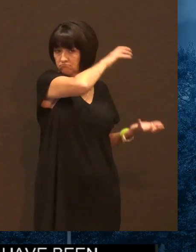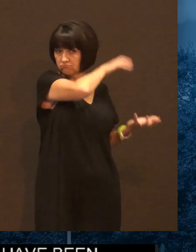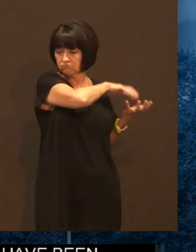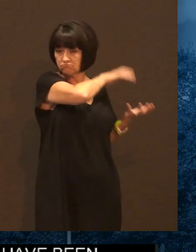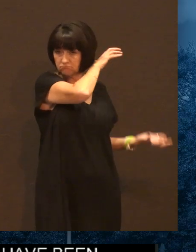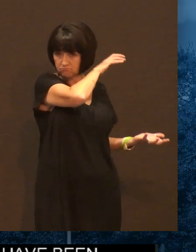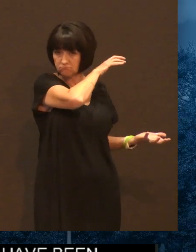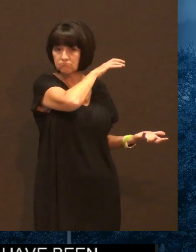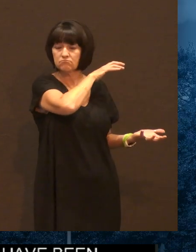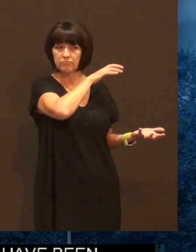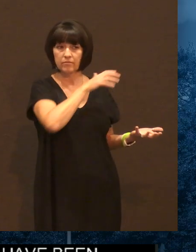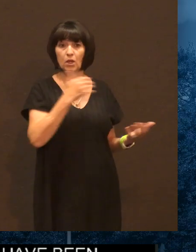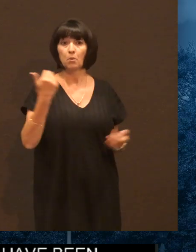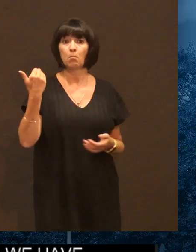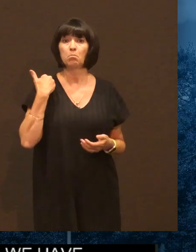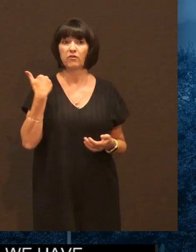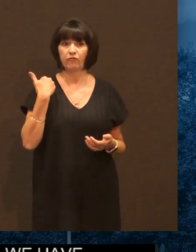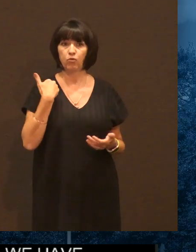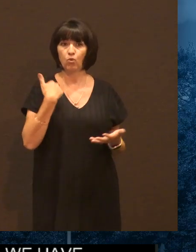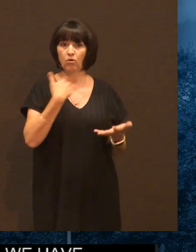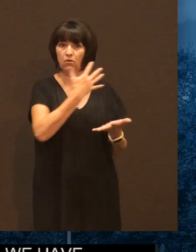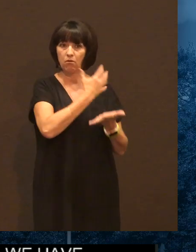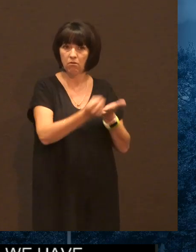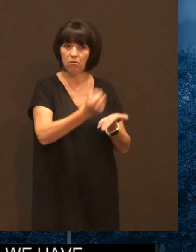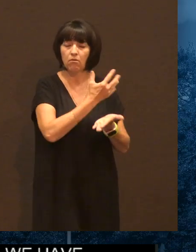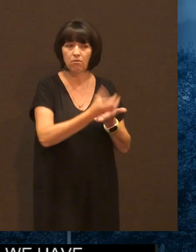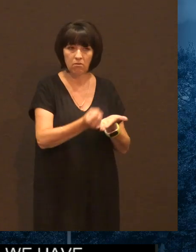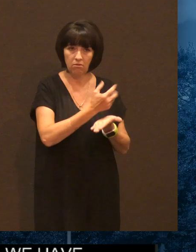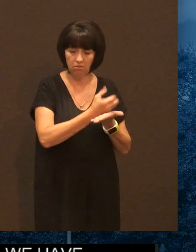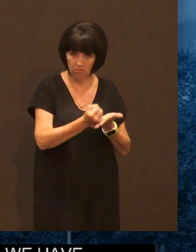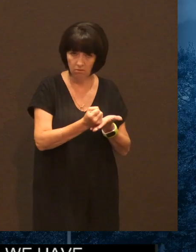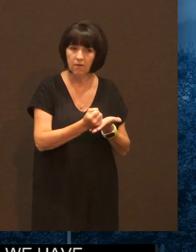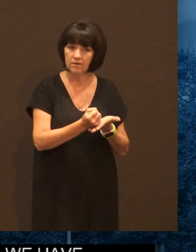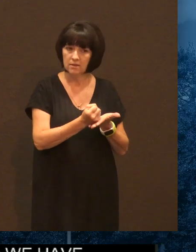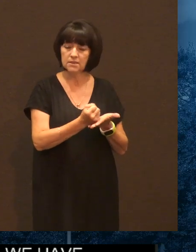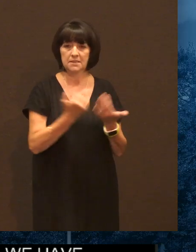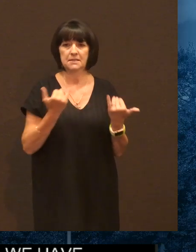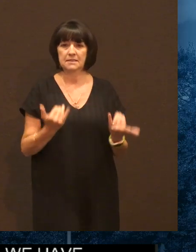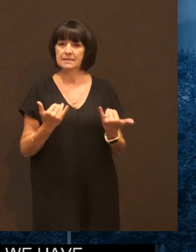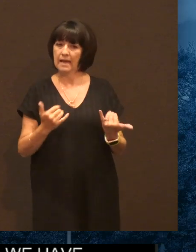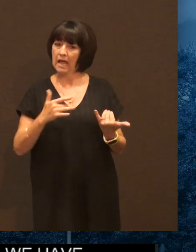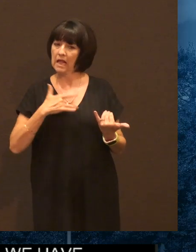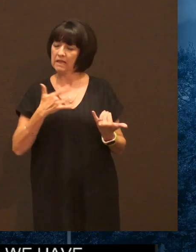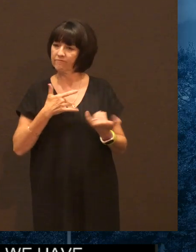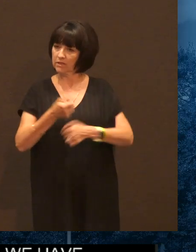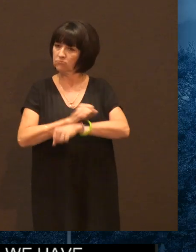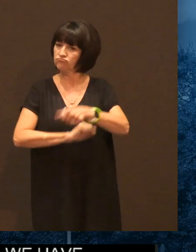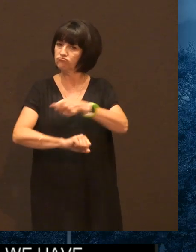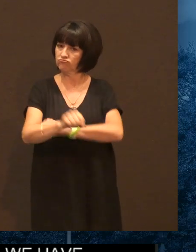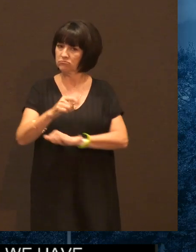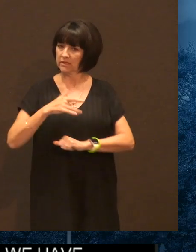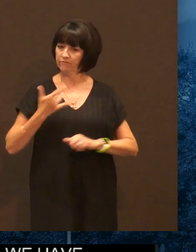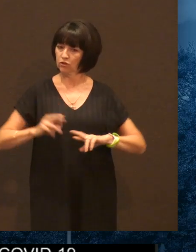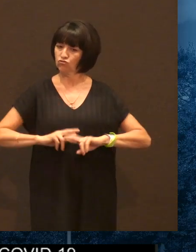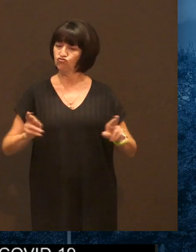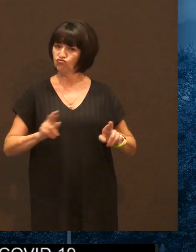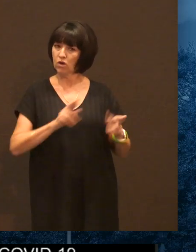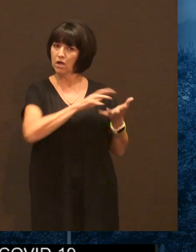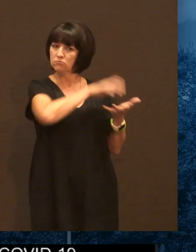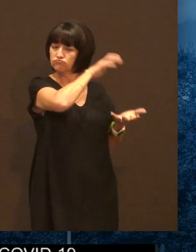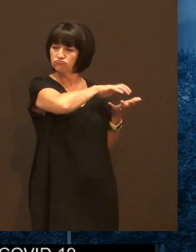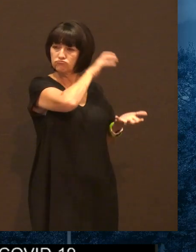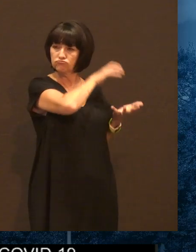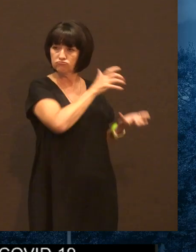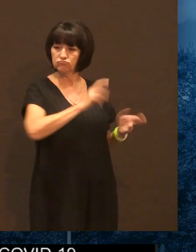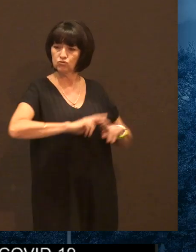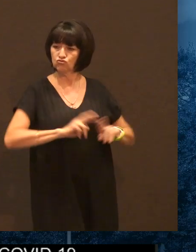wasn't the case prior to COVID-19. Dr. Rattay, do you have anything more to say about what